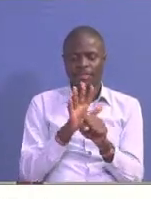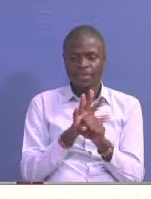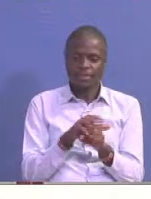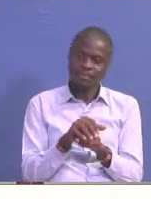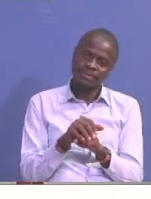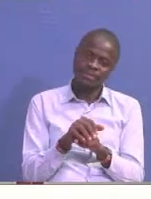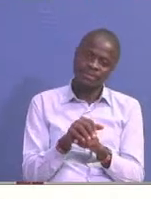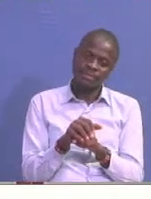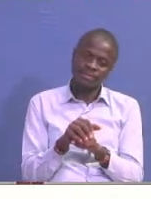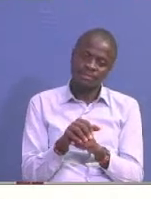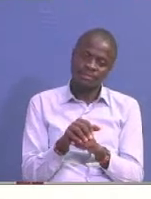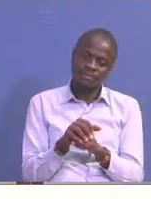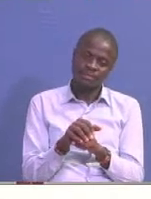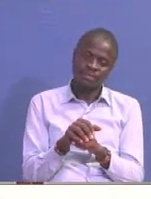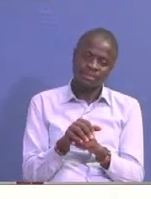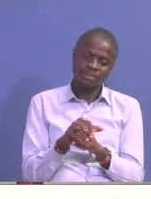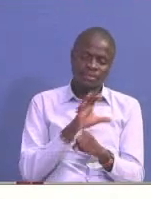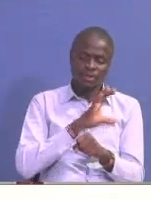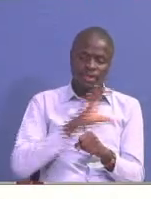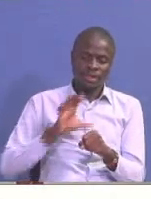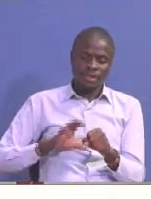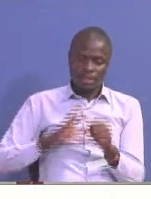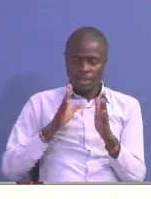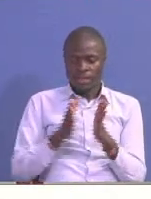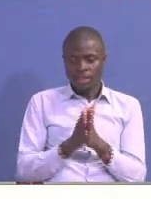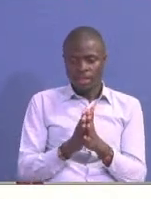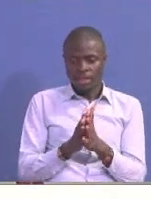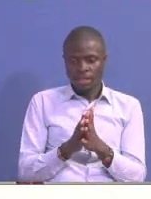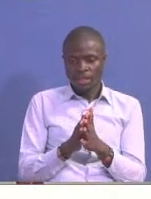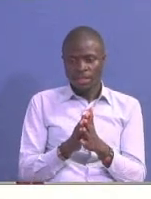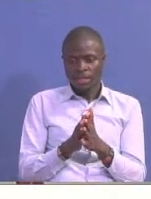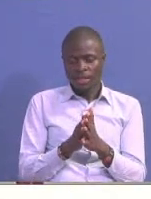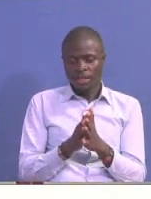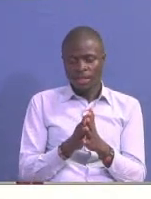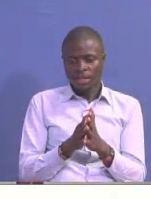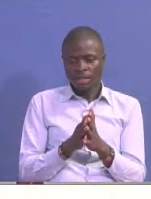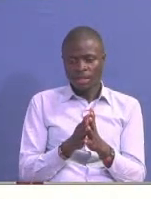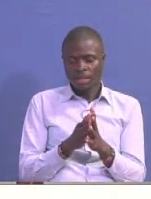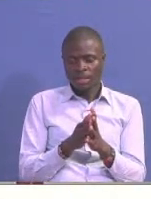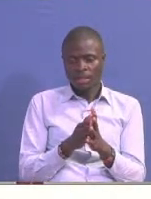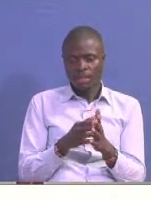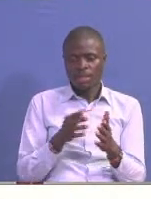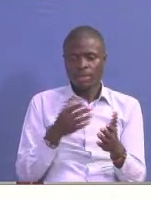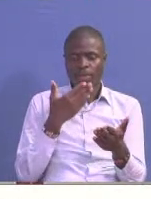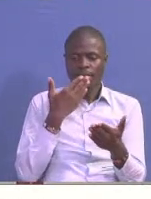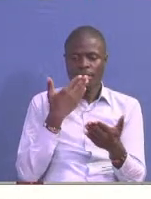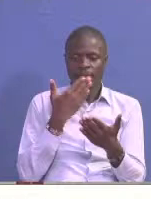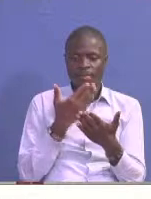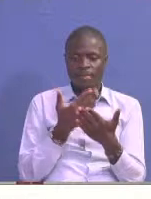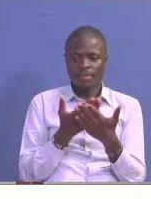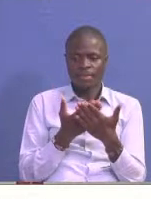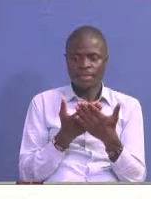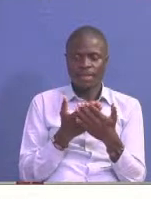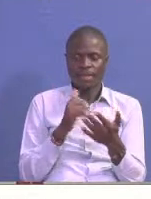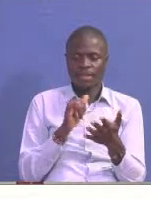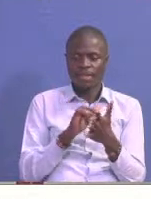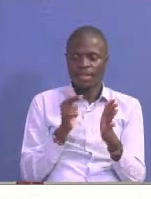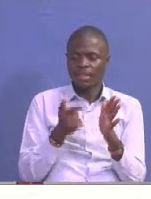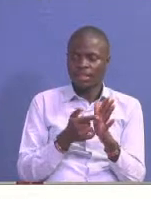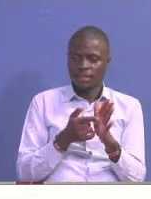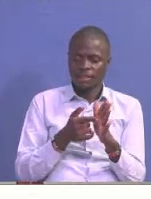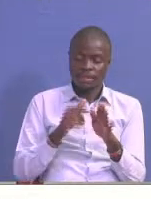you. Thank you, Chancellor. Colleagues, distinguished guests, you appreciate that actually this is a